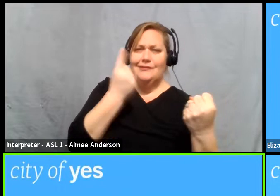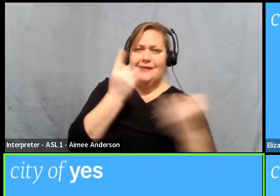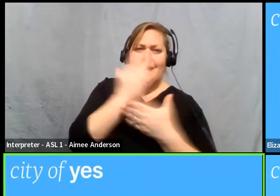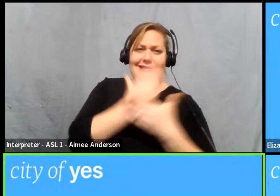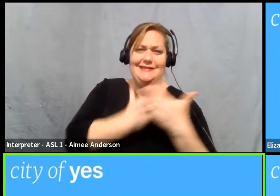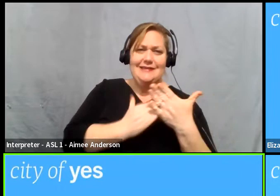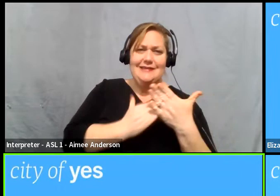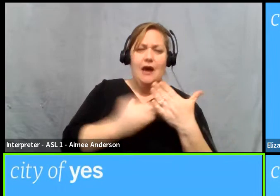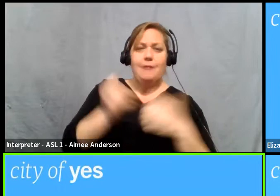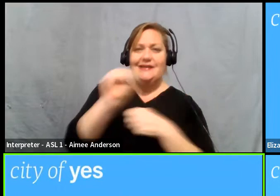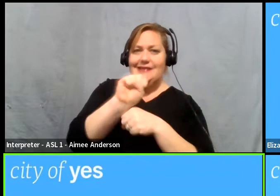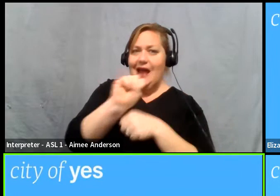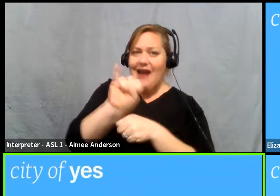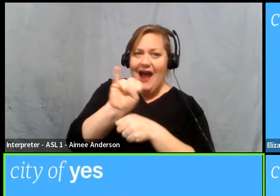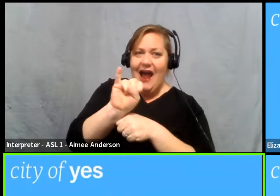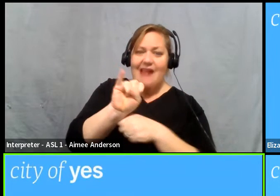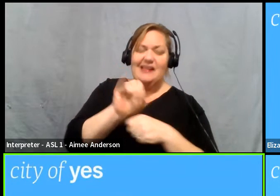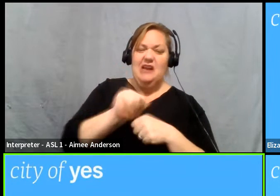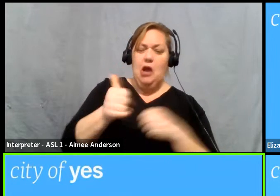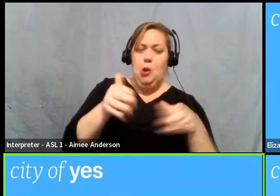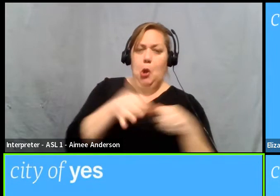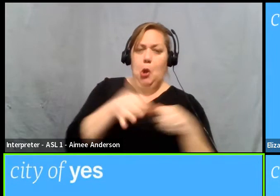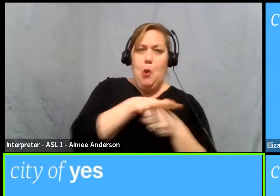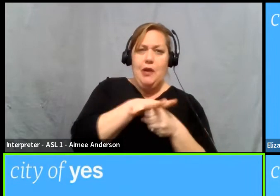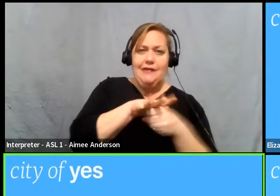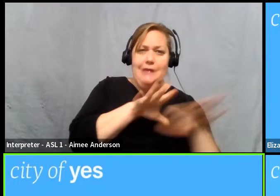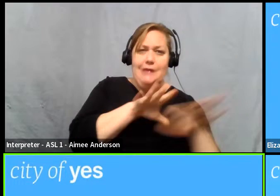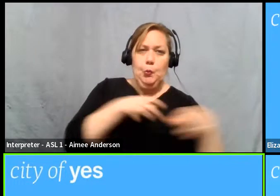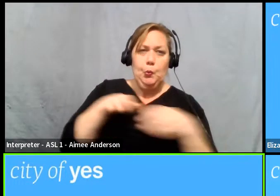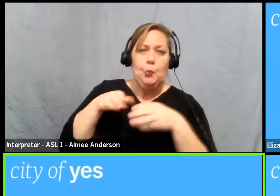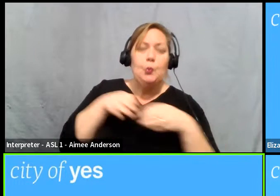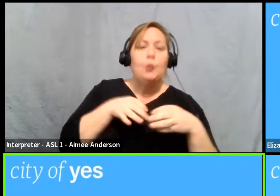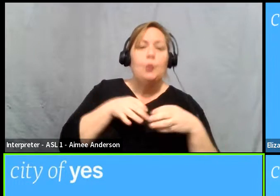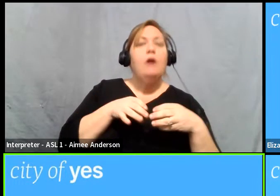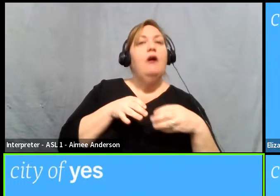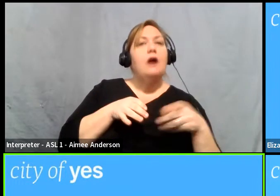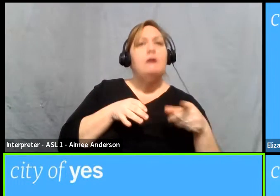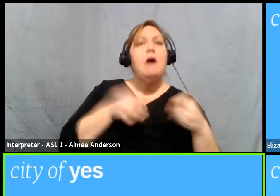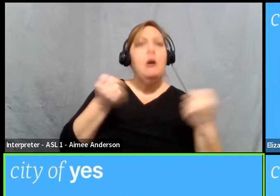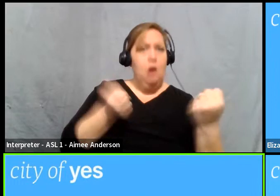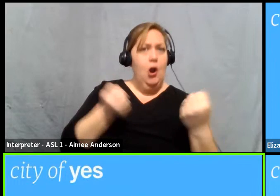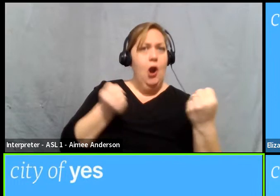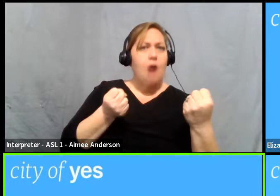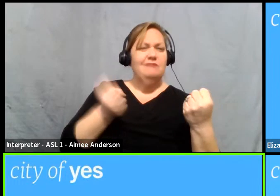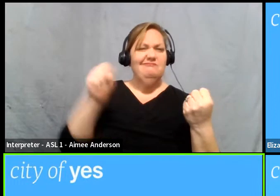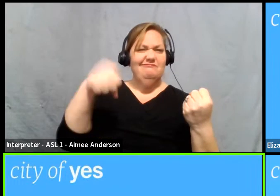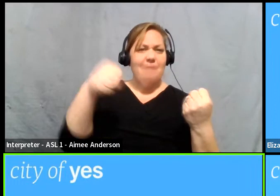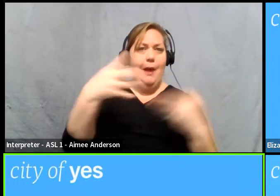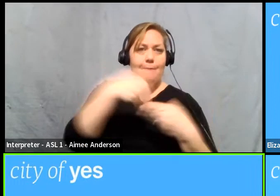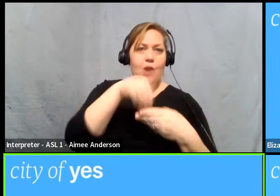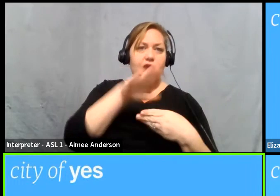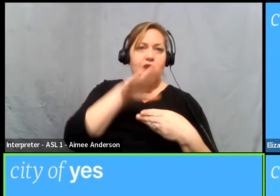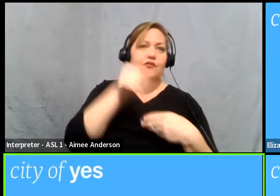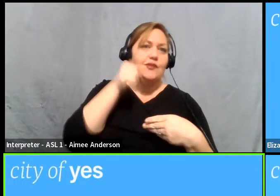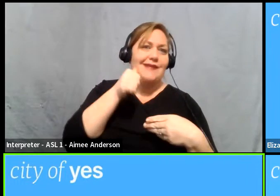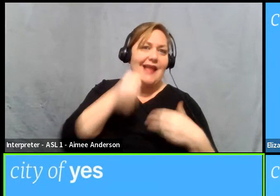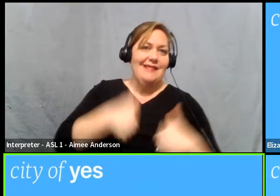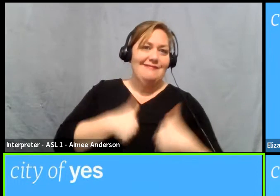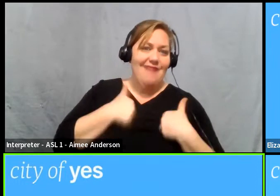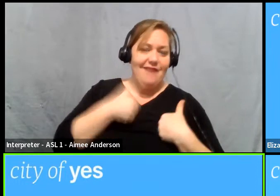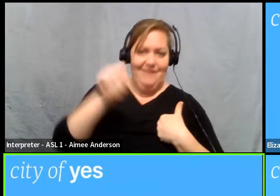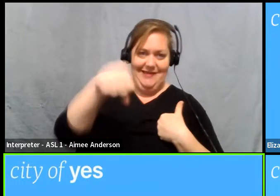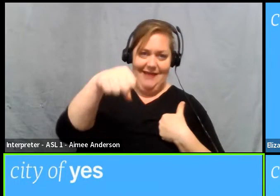Staten Island, other low-density boroughs are, a car is a part of many people's daily activities.